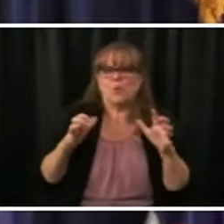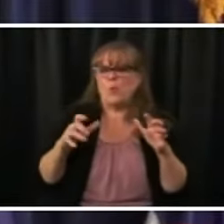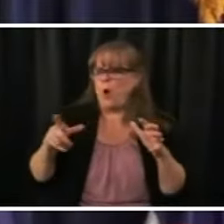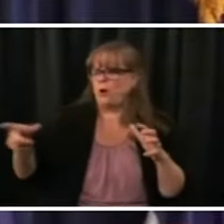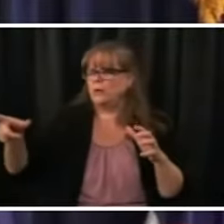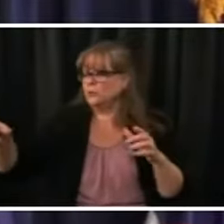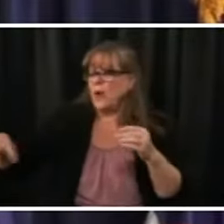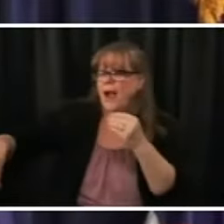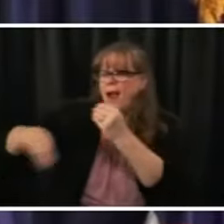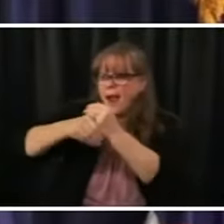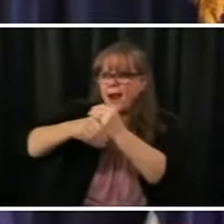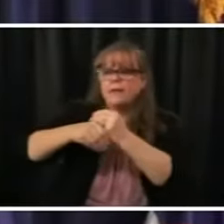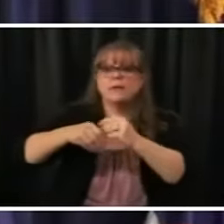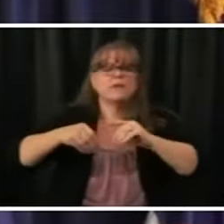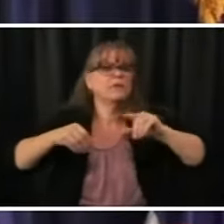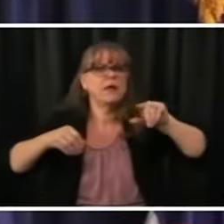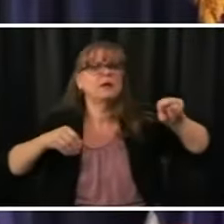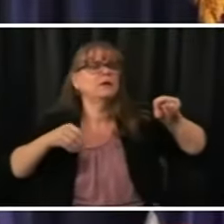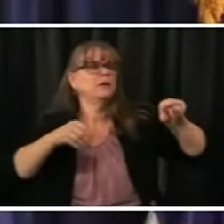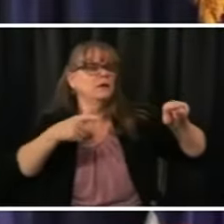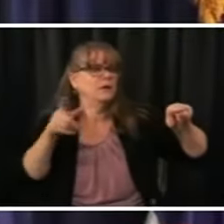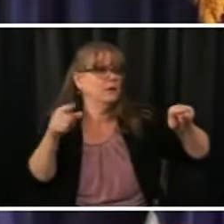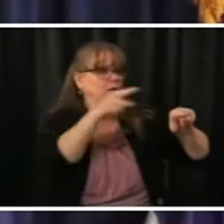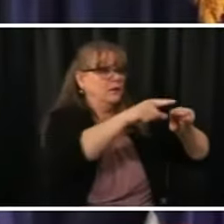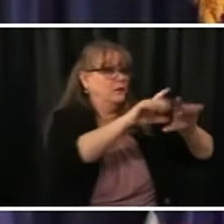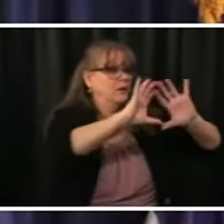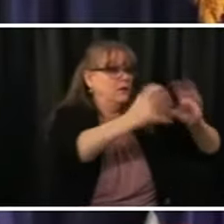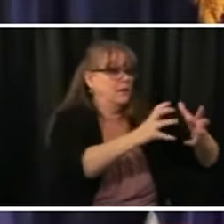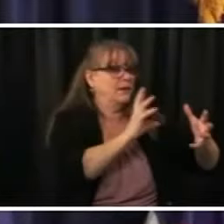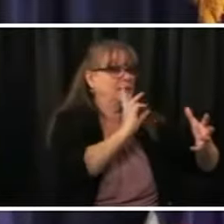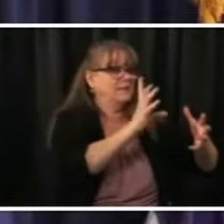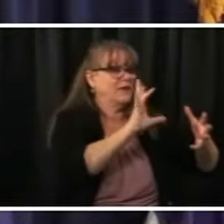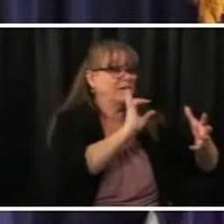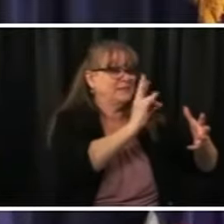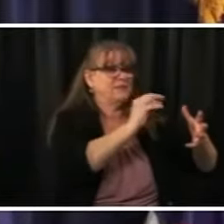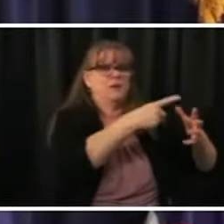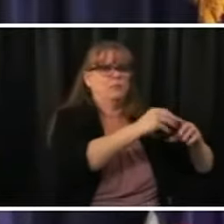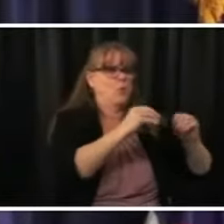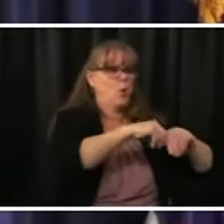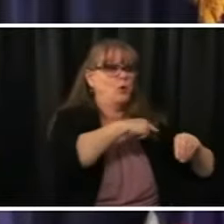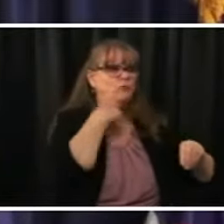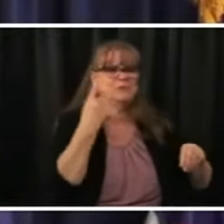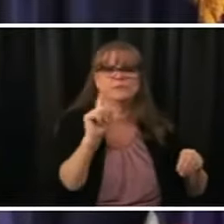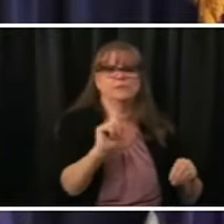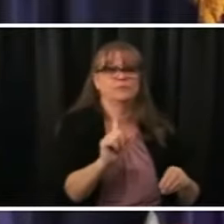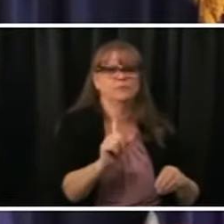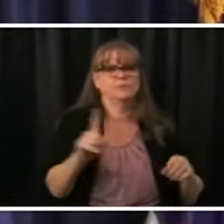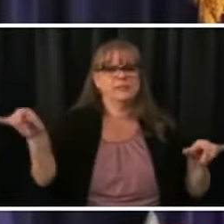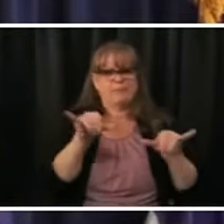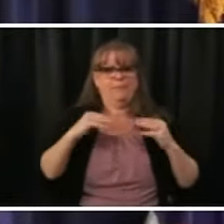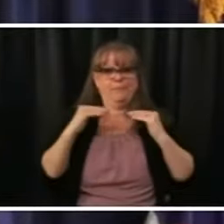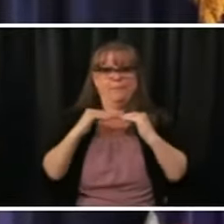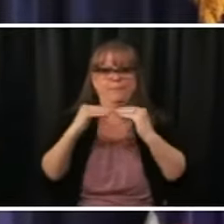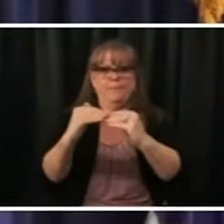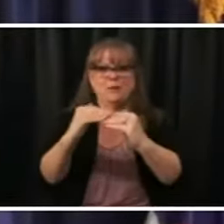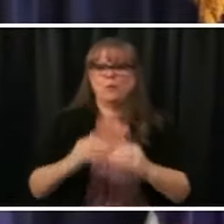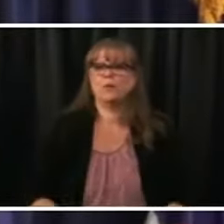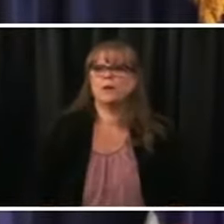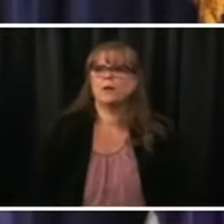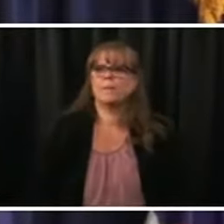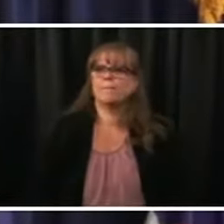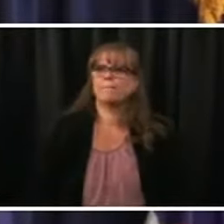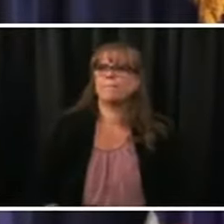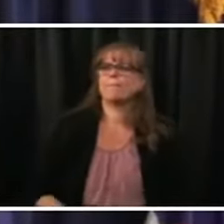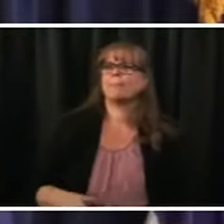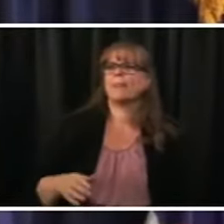Ashby from the Grand Junction Daily Sentinel. So I'm starting to hear complaints from our local